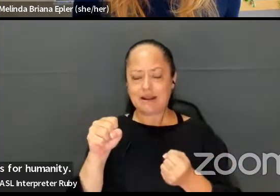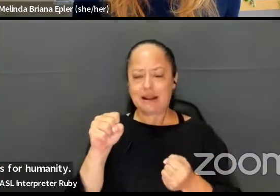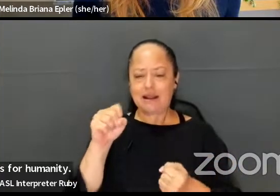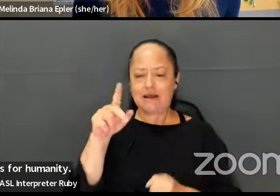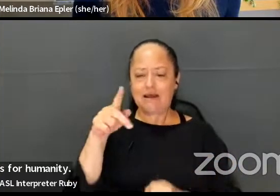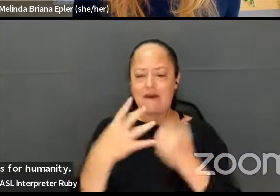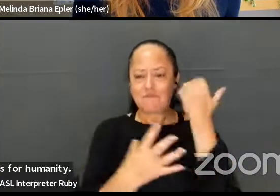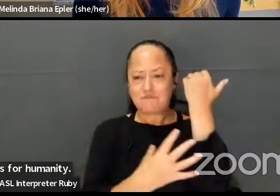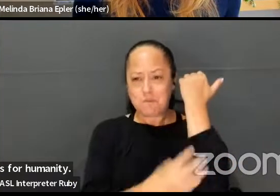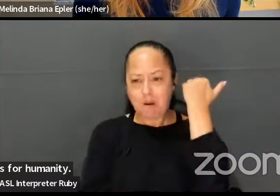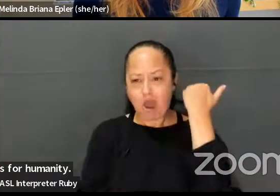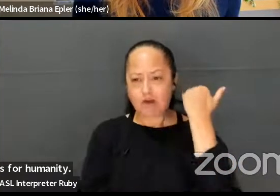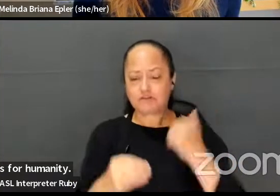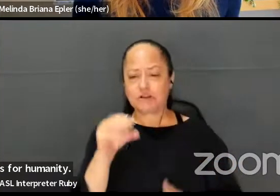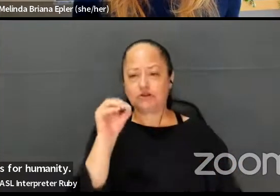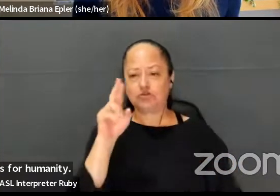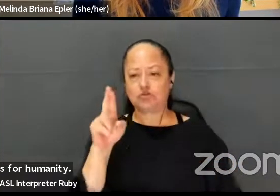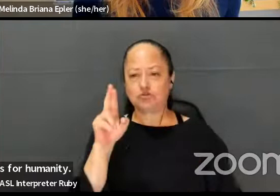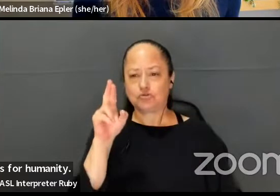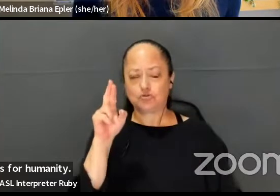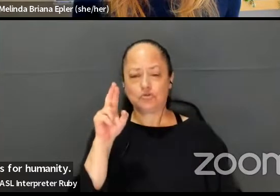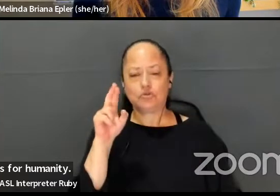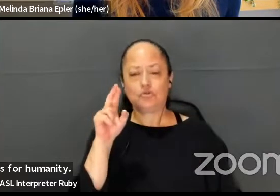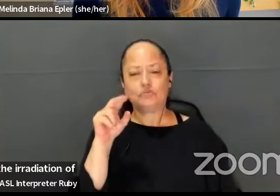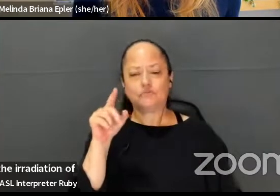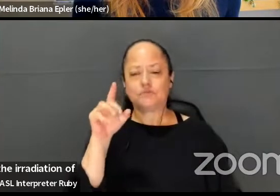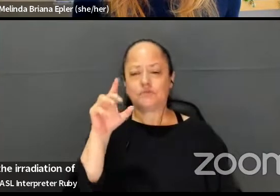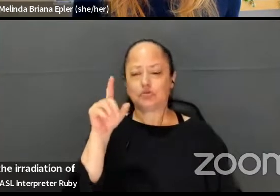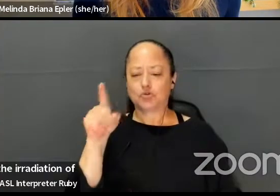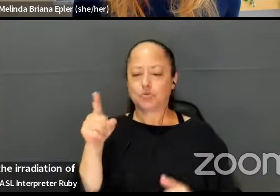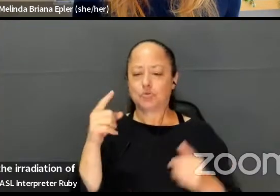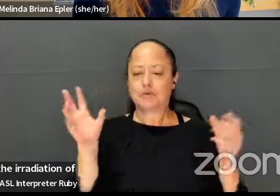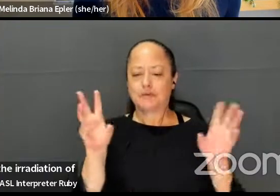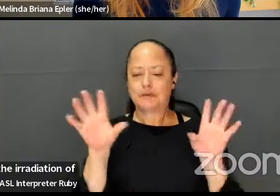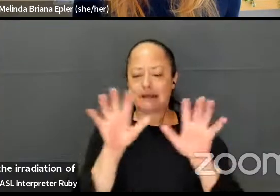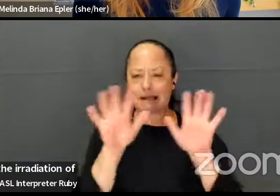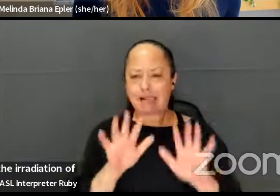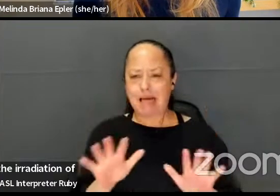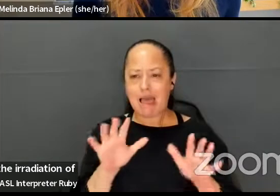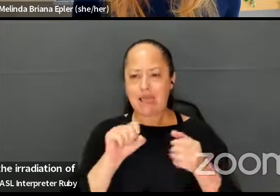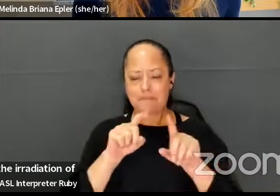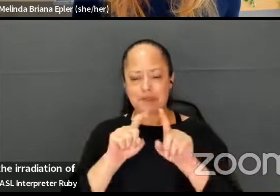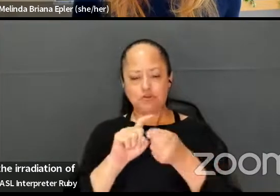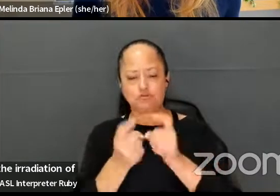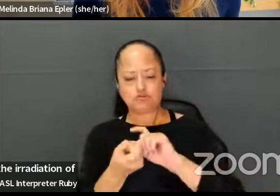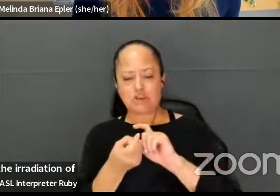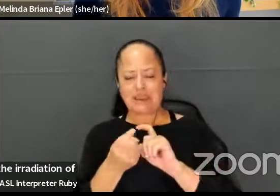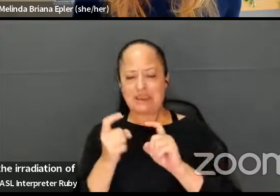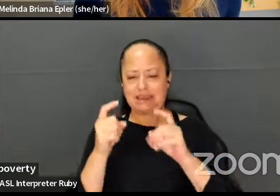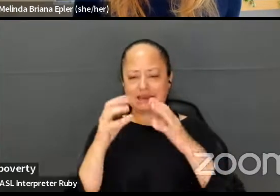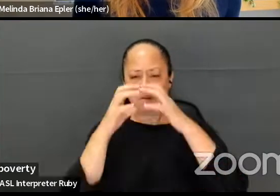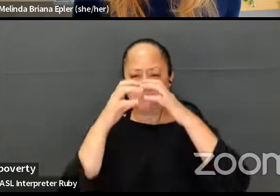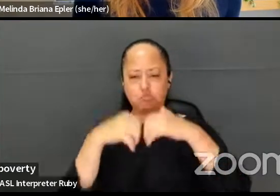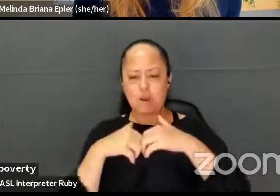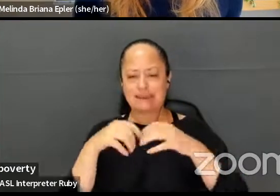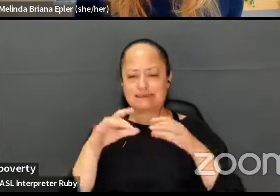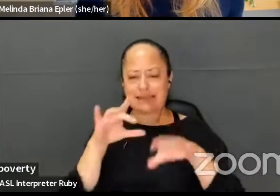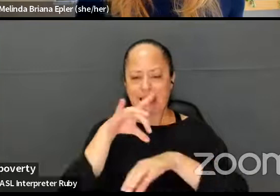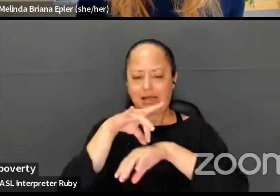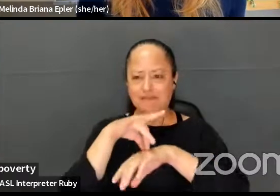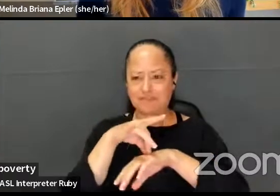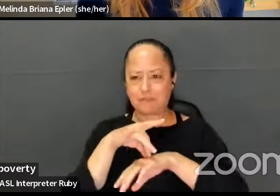poverty to tackling climate change and the ecological breakdown of the planet, to the promotion of